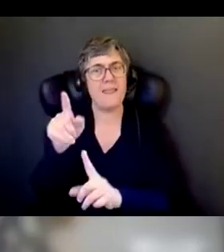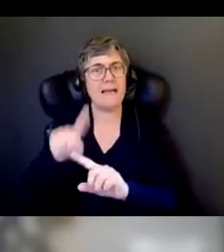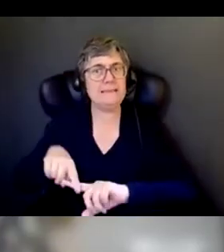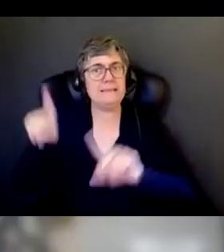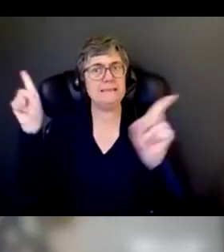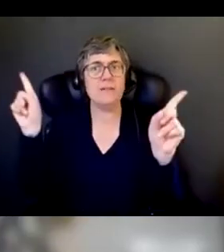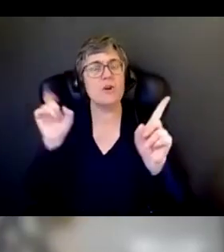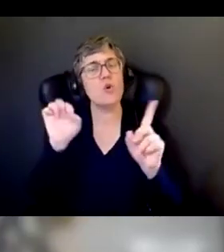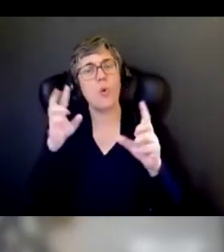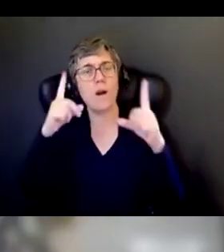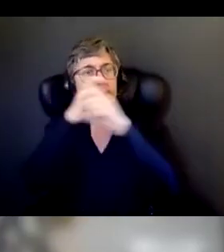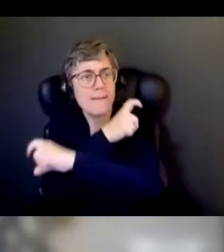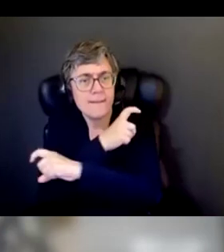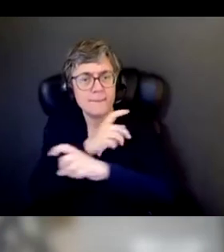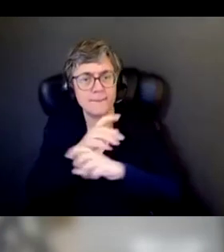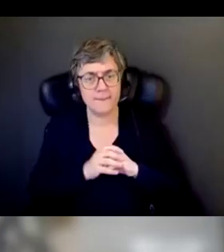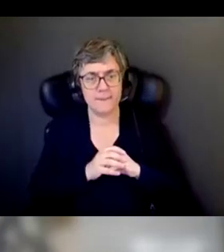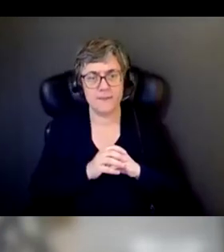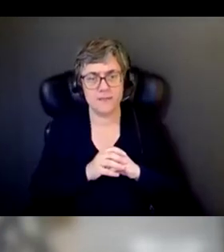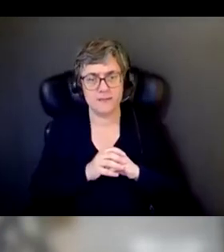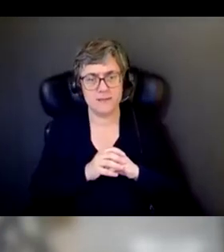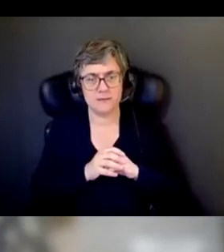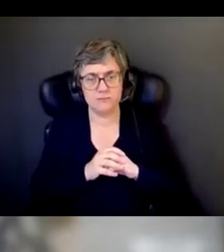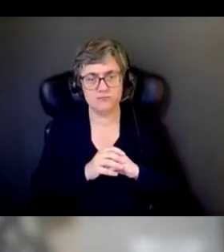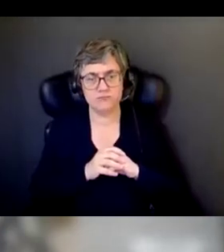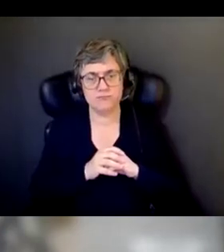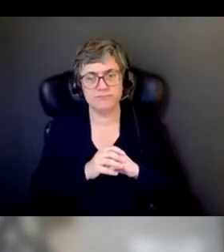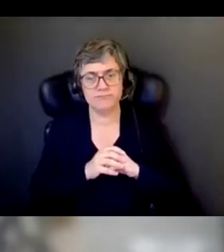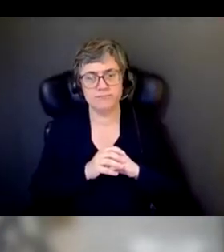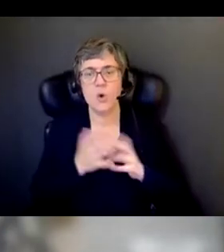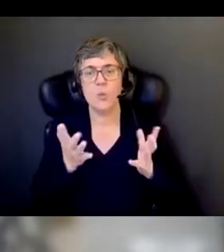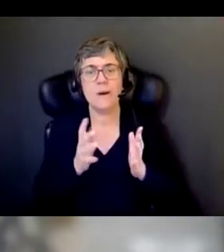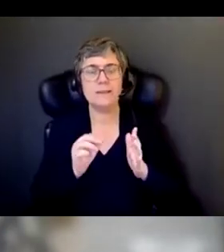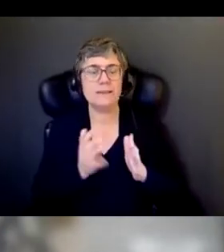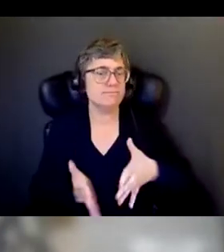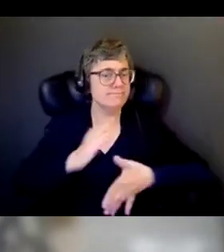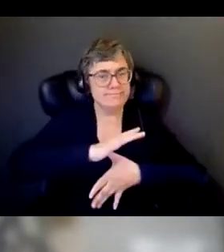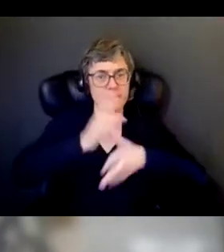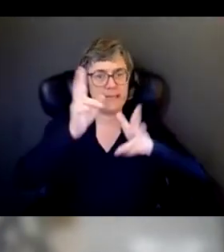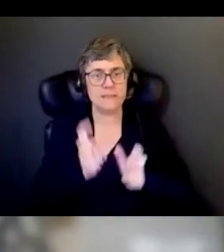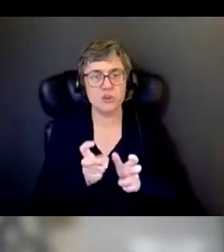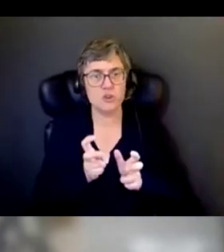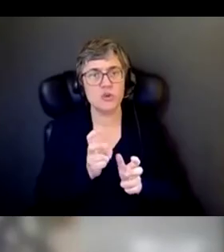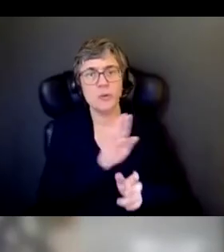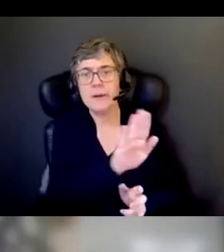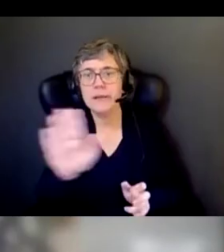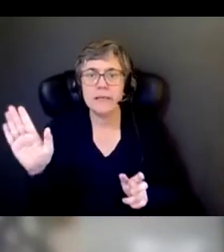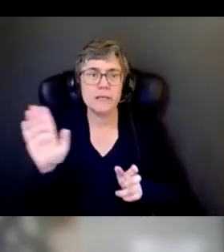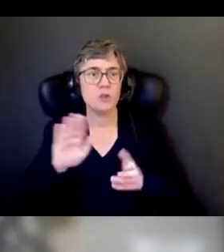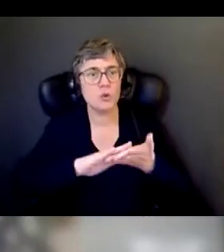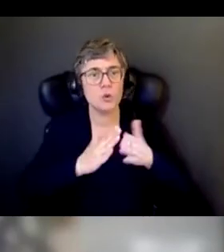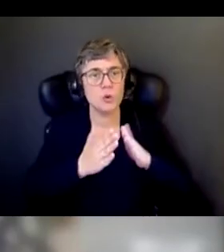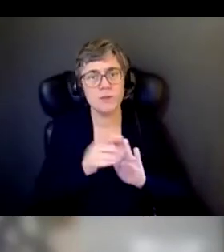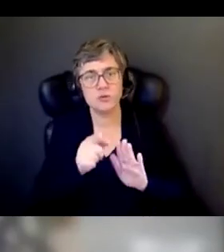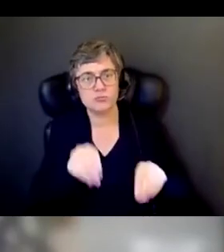is the issue in your work or the communities you serve as well? I'd love to hear that. So let's start with Bonnie. Well, first of all, thanks